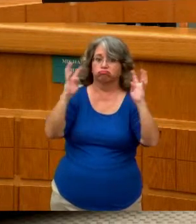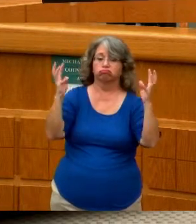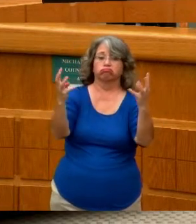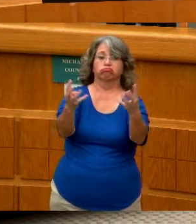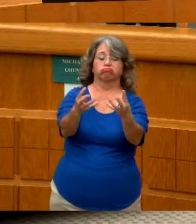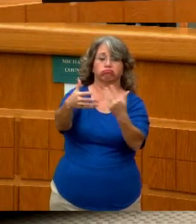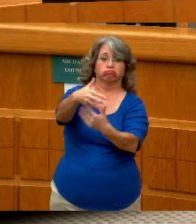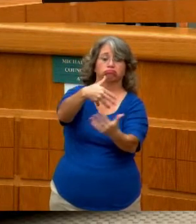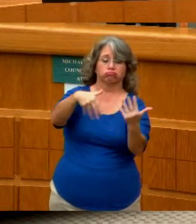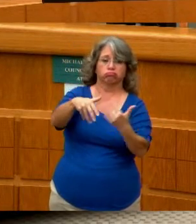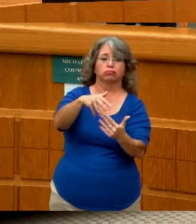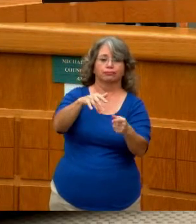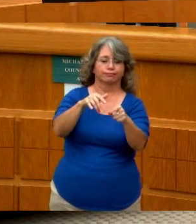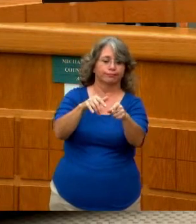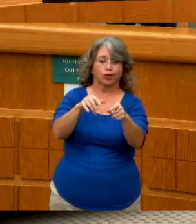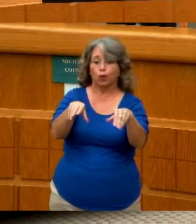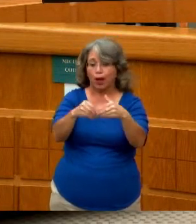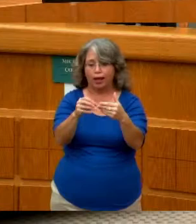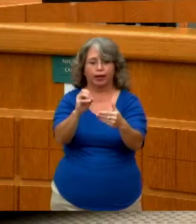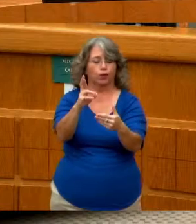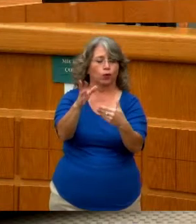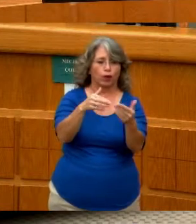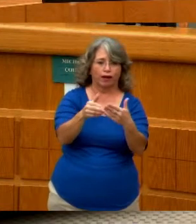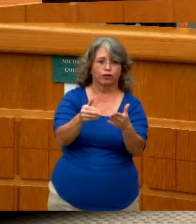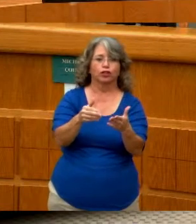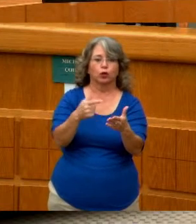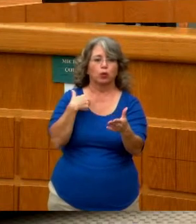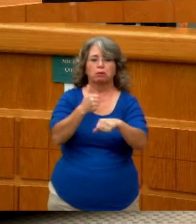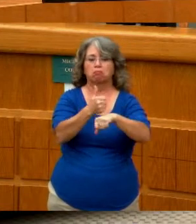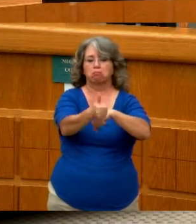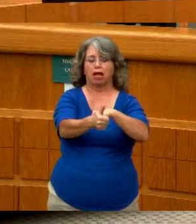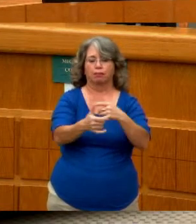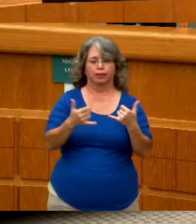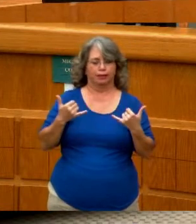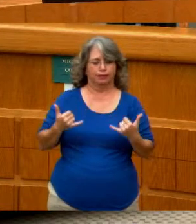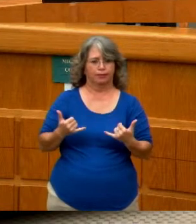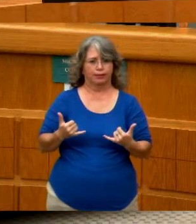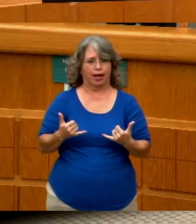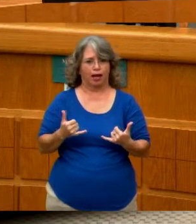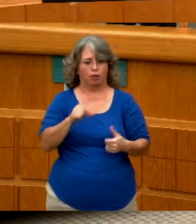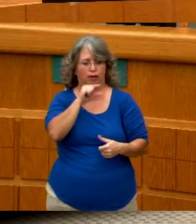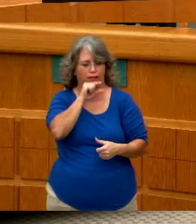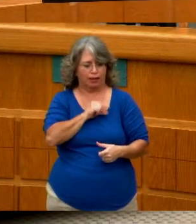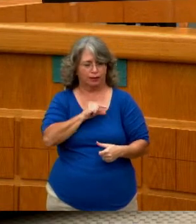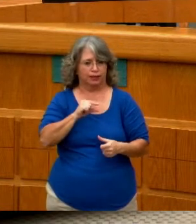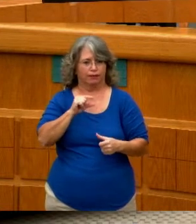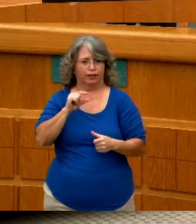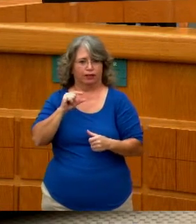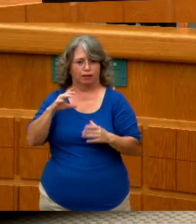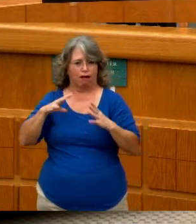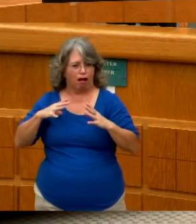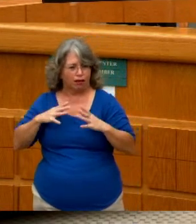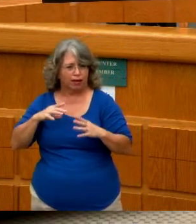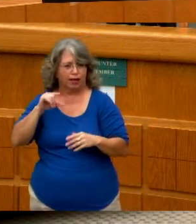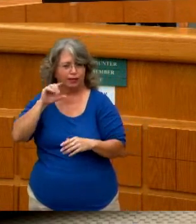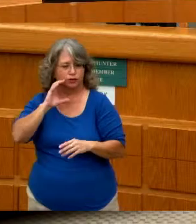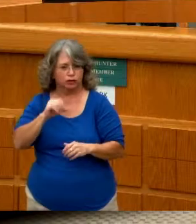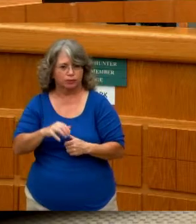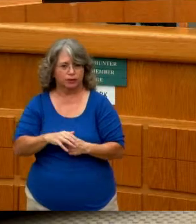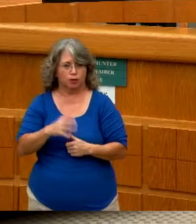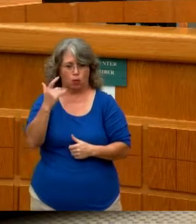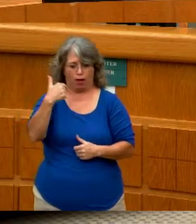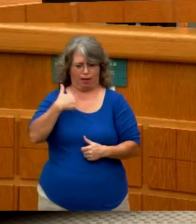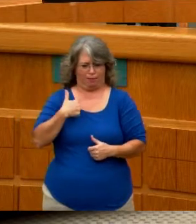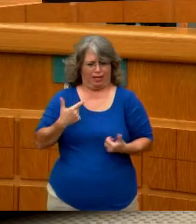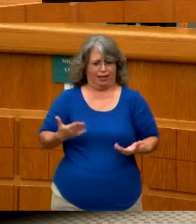congregation of a party or a church or a wedding. Now, and what we're coming up against in Thanksgiving, in the holidays,